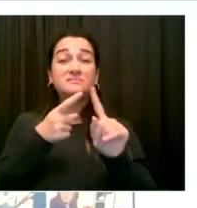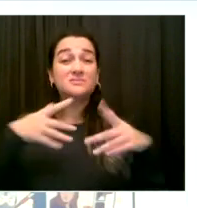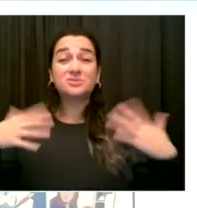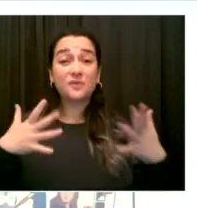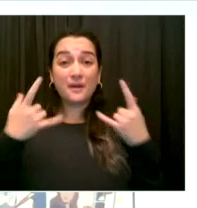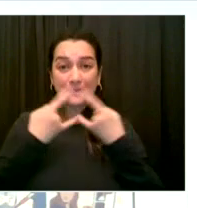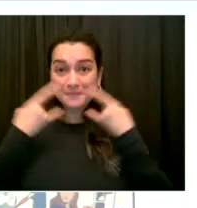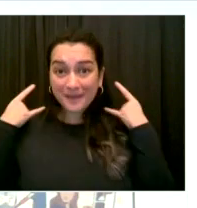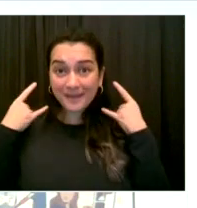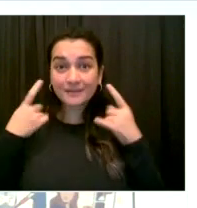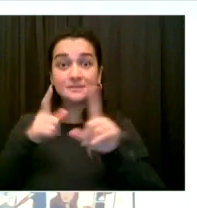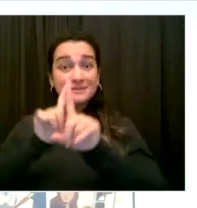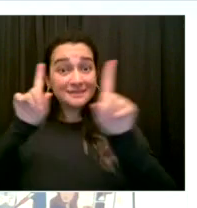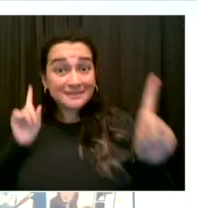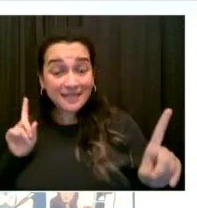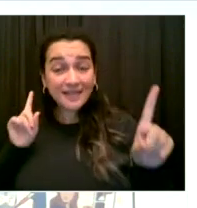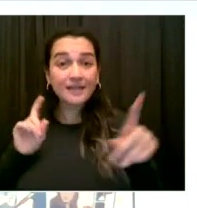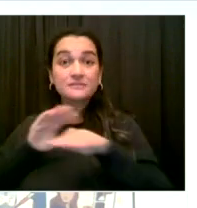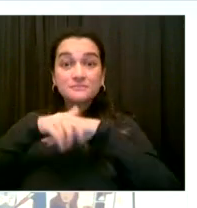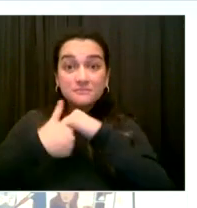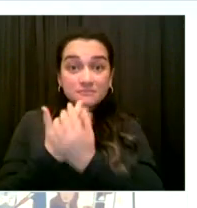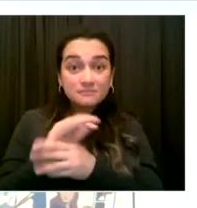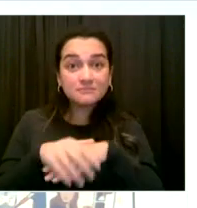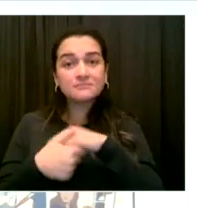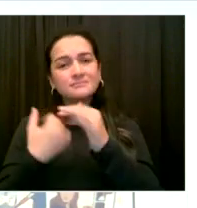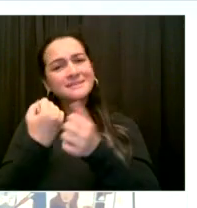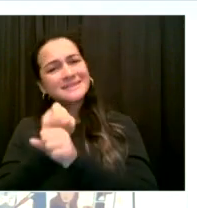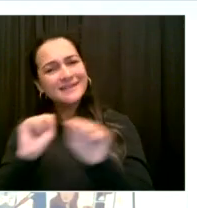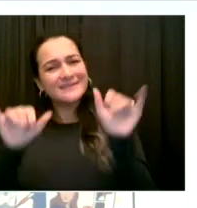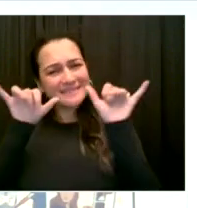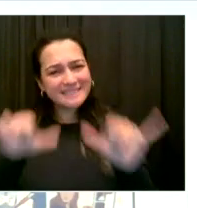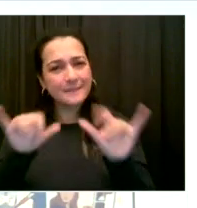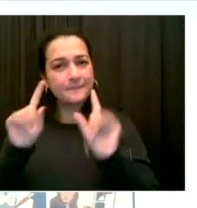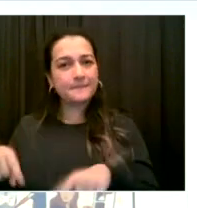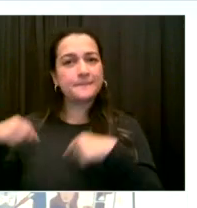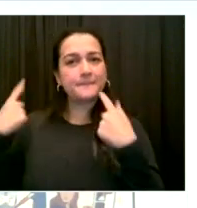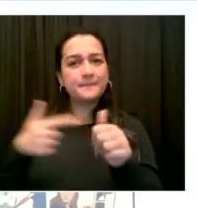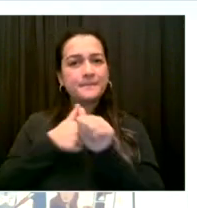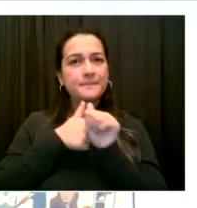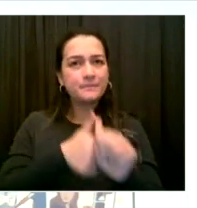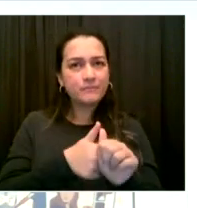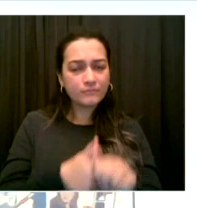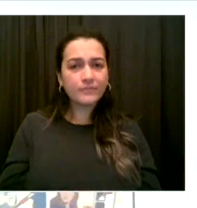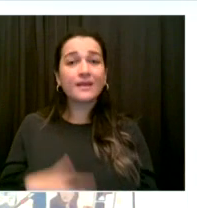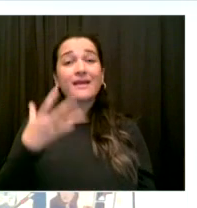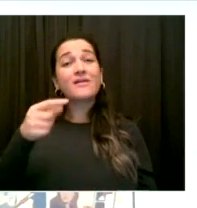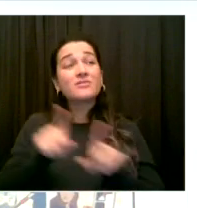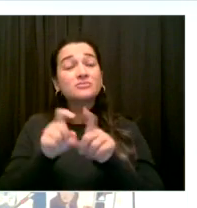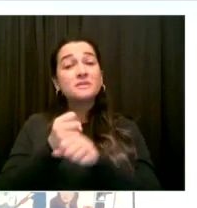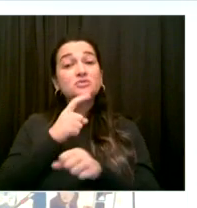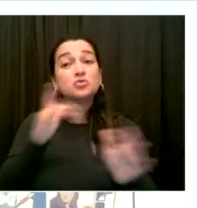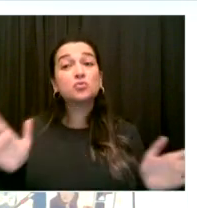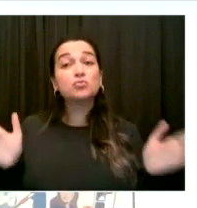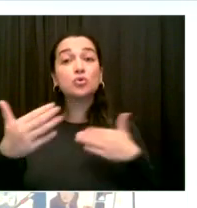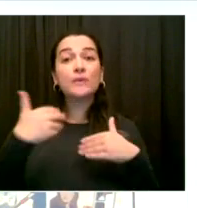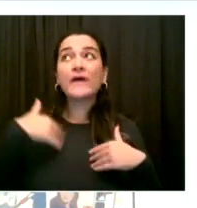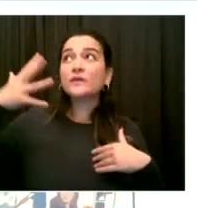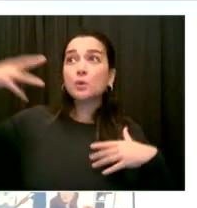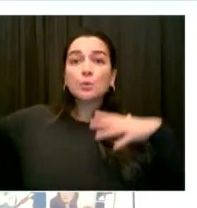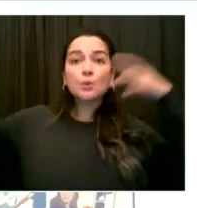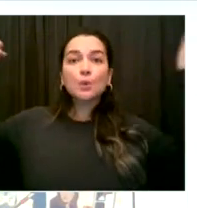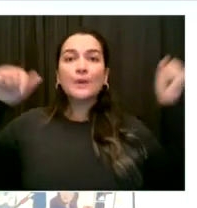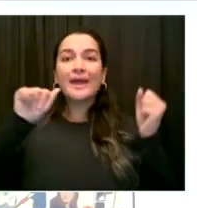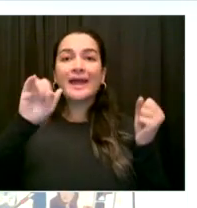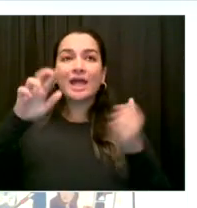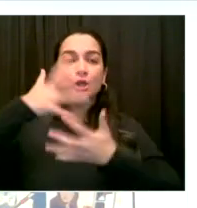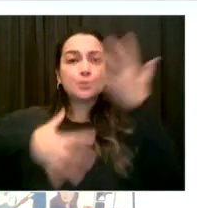have adequate ventilation, making sure that people are washing their hands and have access to hand sanitizer to keep